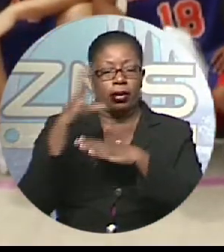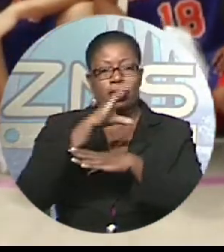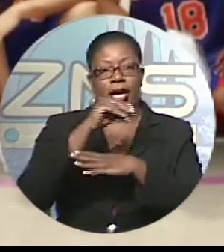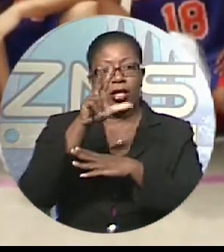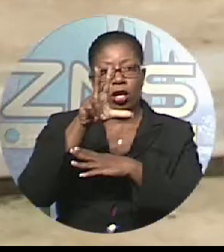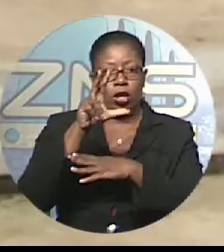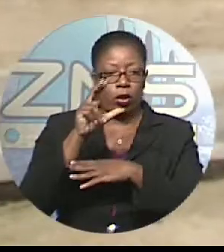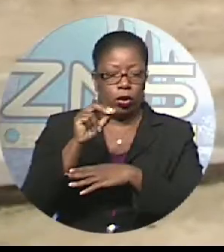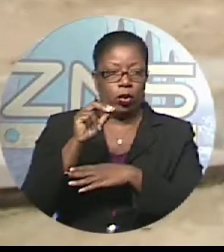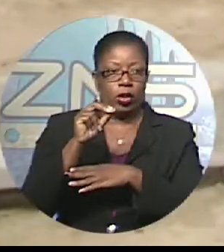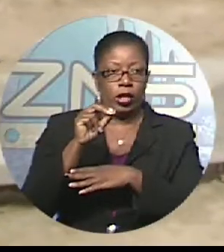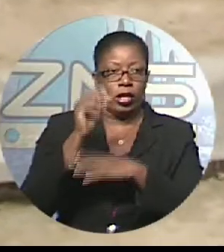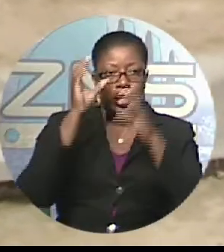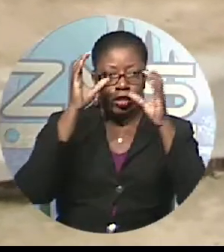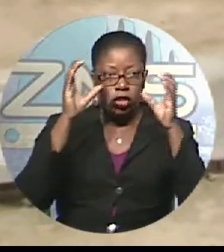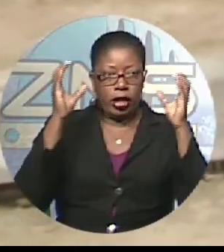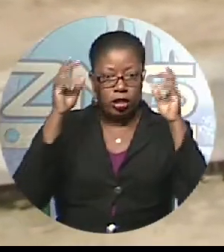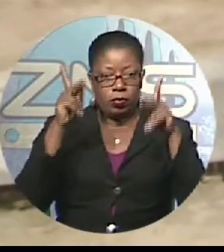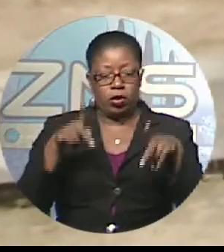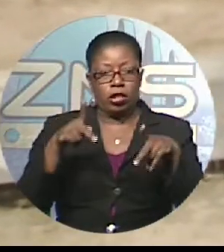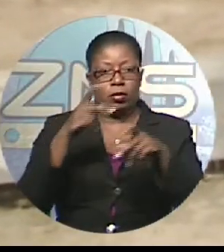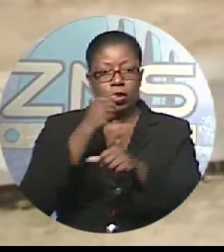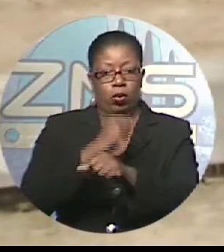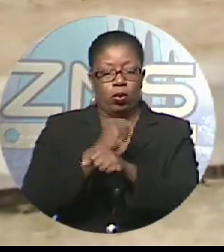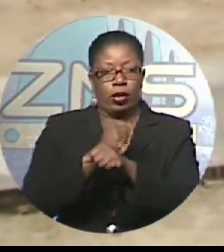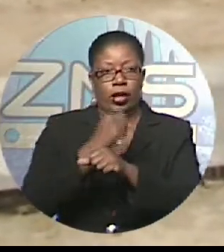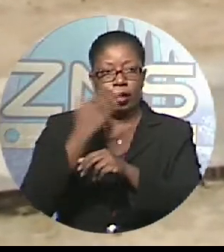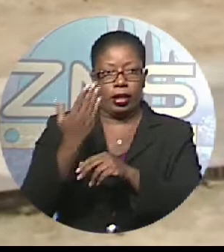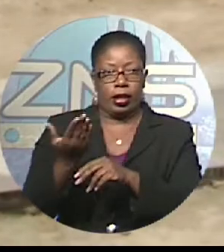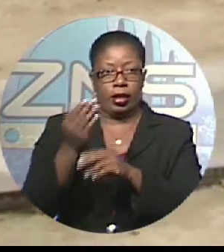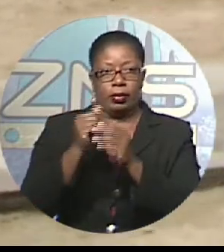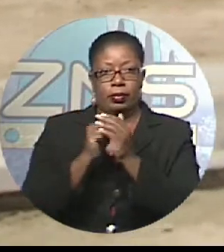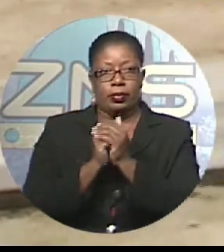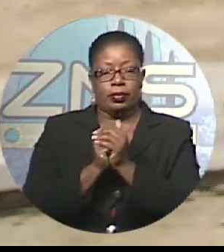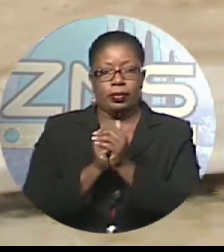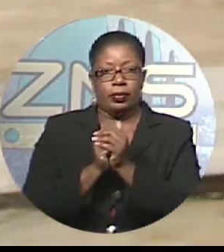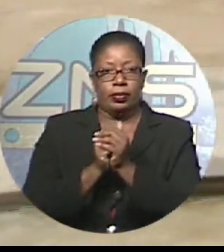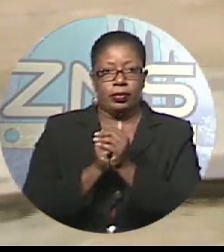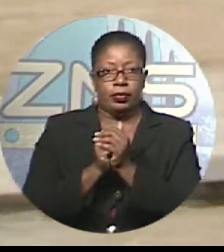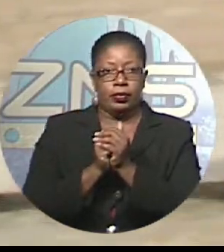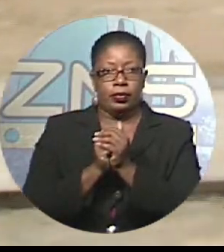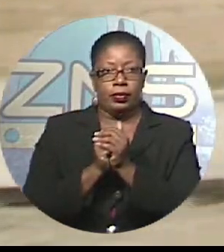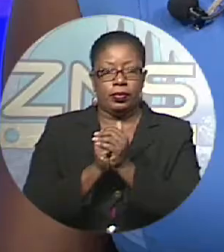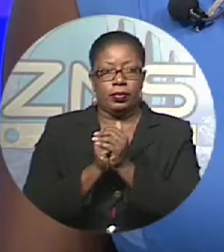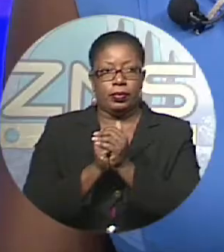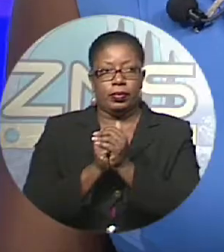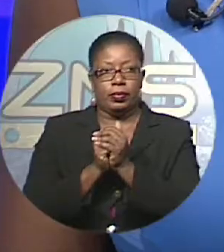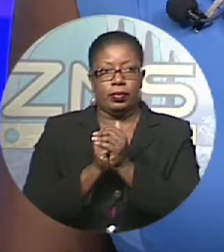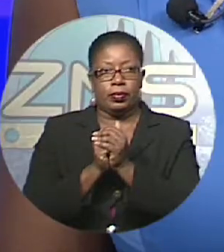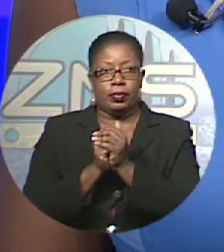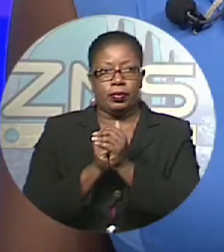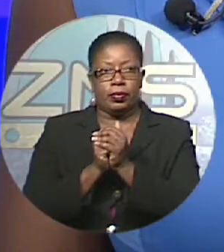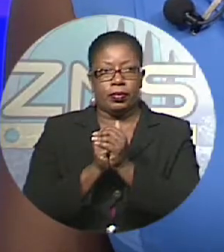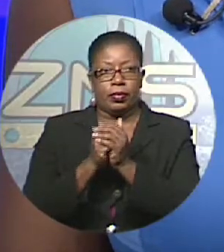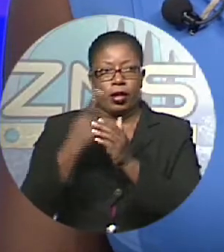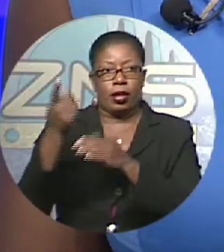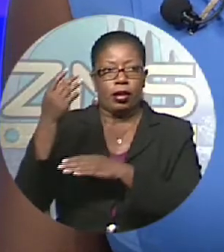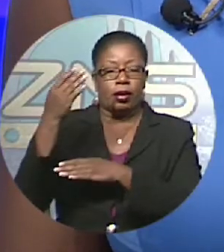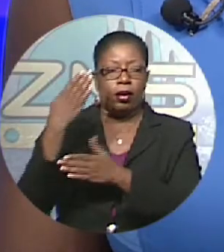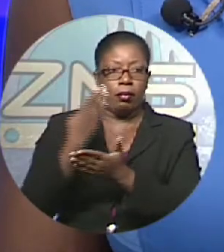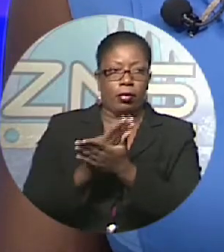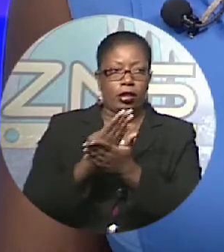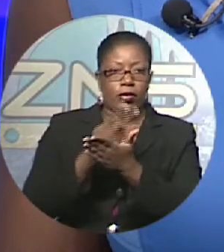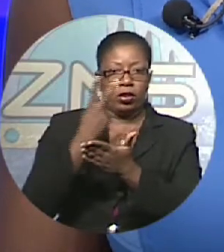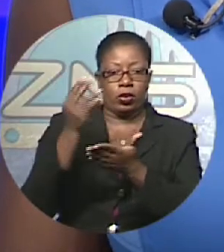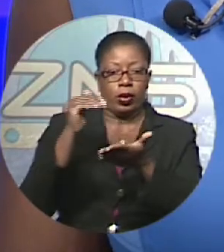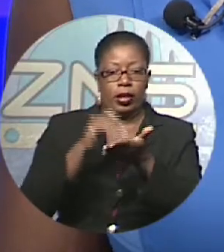to be employed at the peak of construction. Janae Noel Ferguson, ZNS Network News. The budget for the